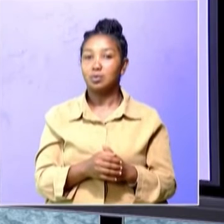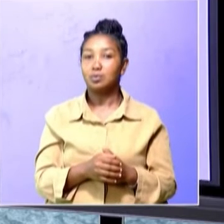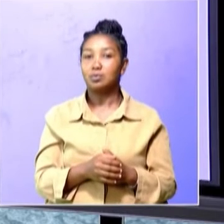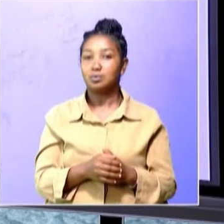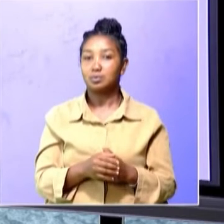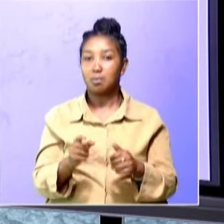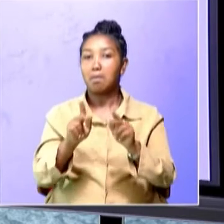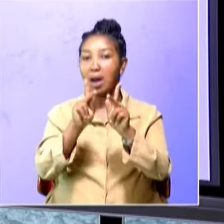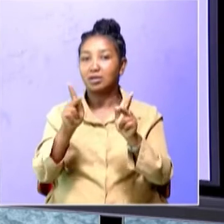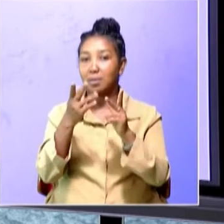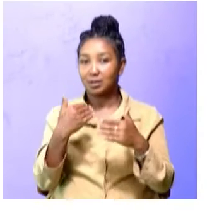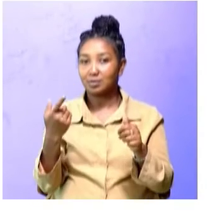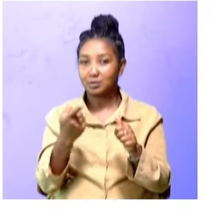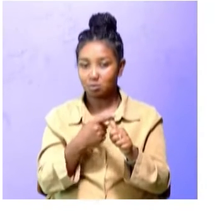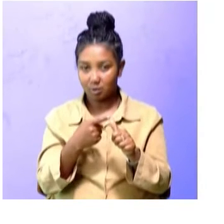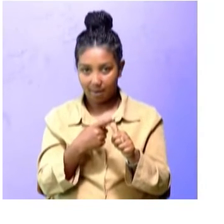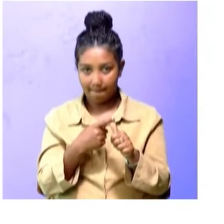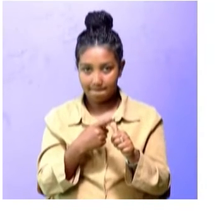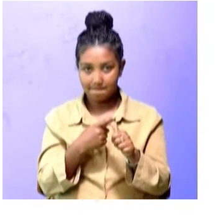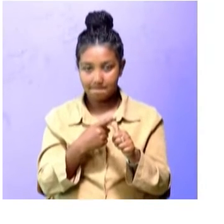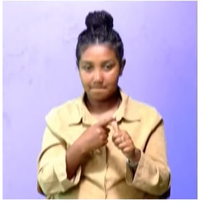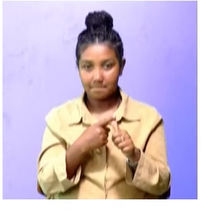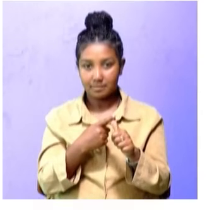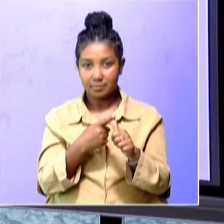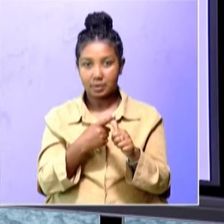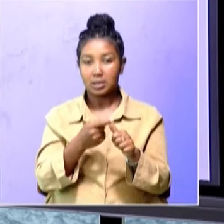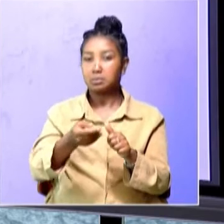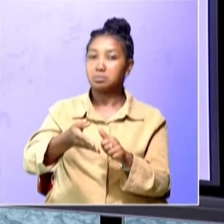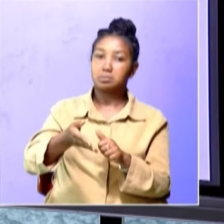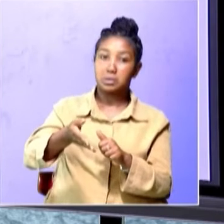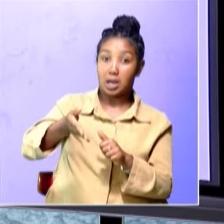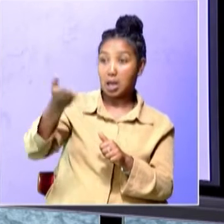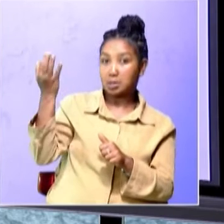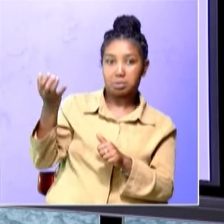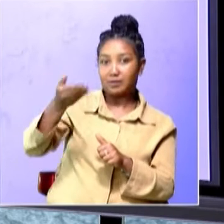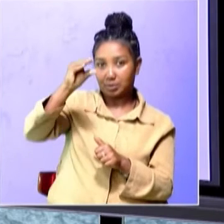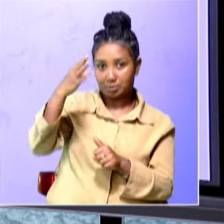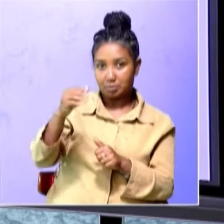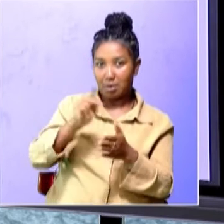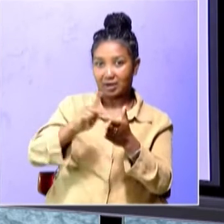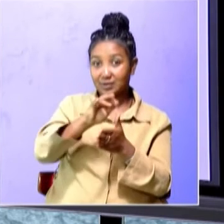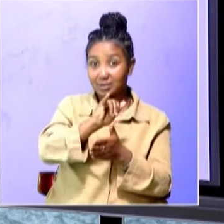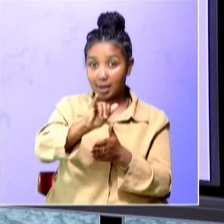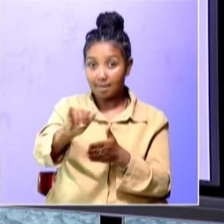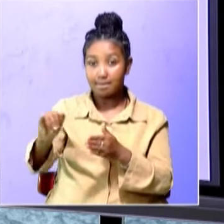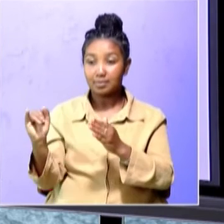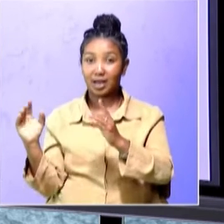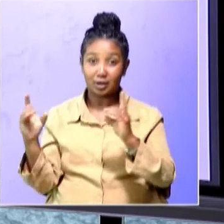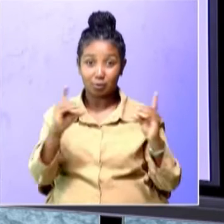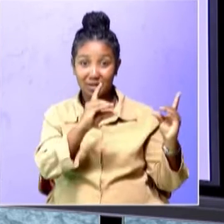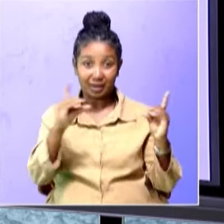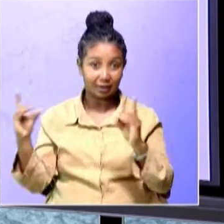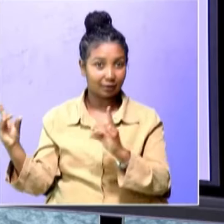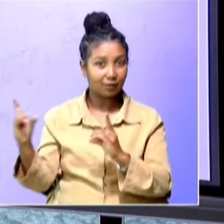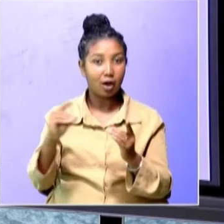have these parts. The first one, just like the other paragraphs, argumentative paragraph,